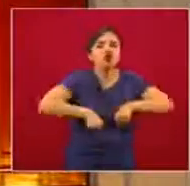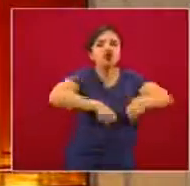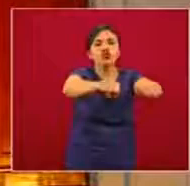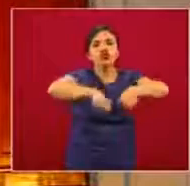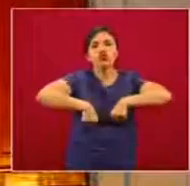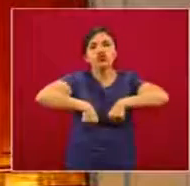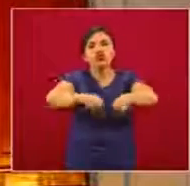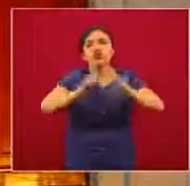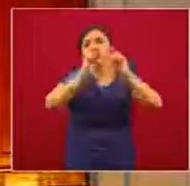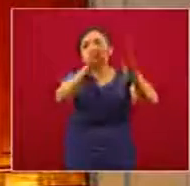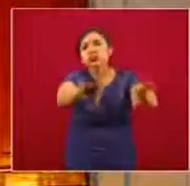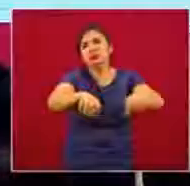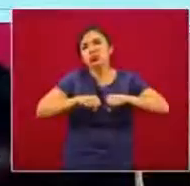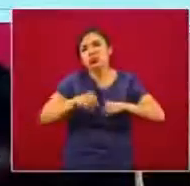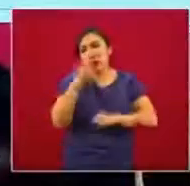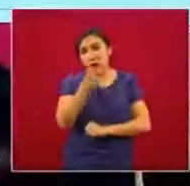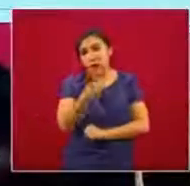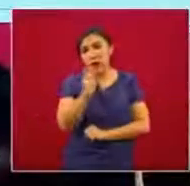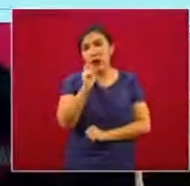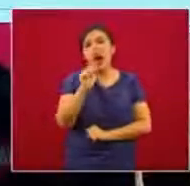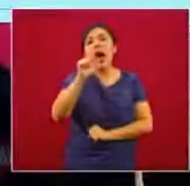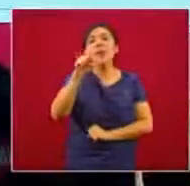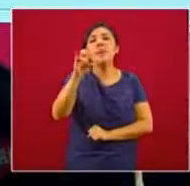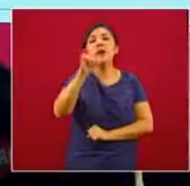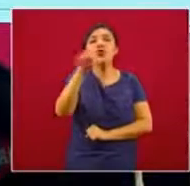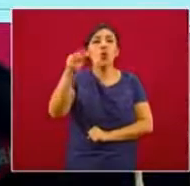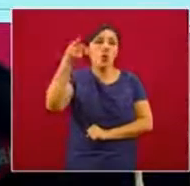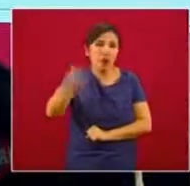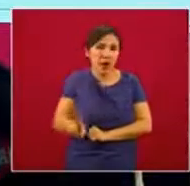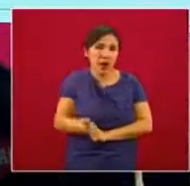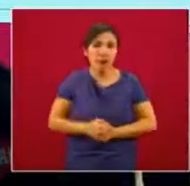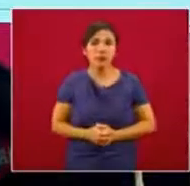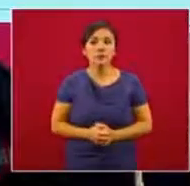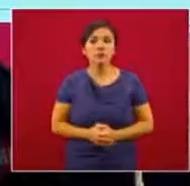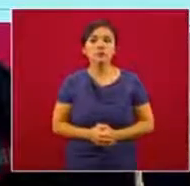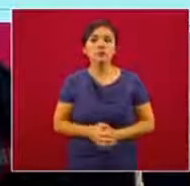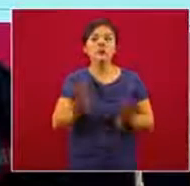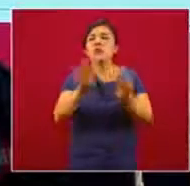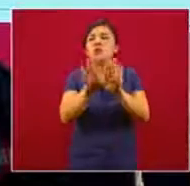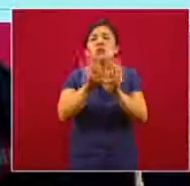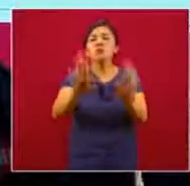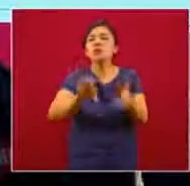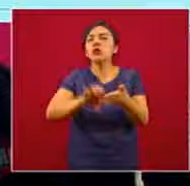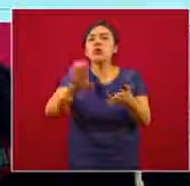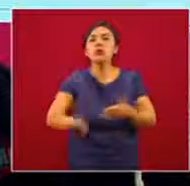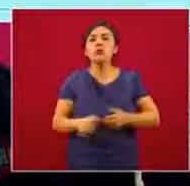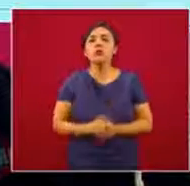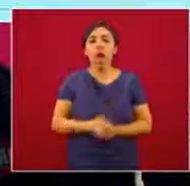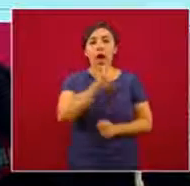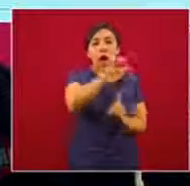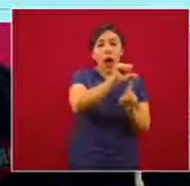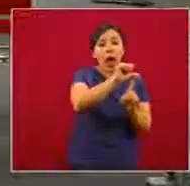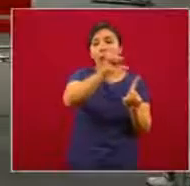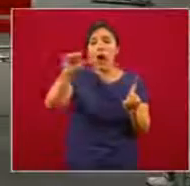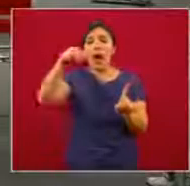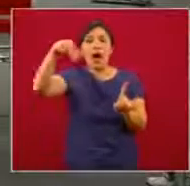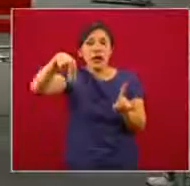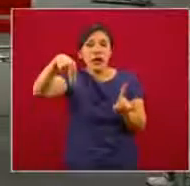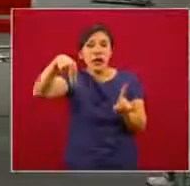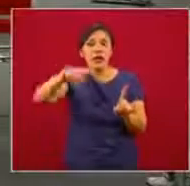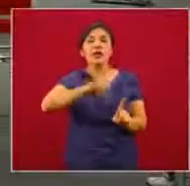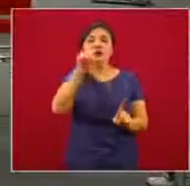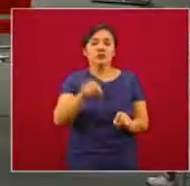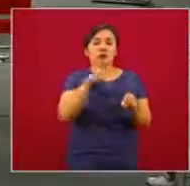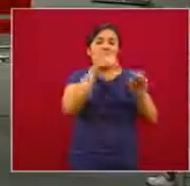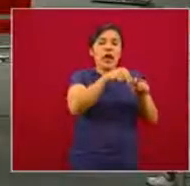names. So we can then pick up, their families can pick up their children if they